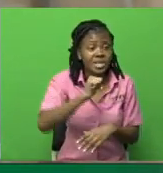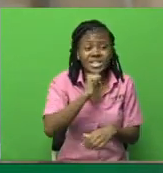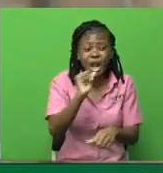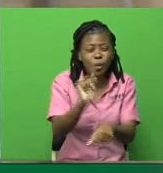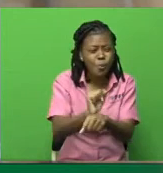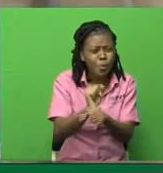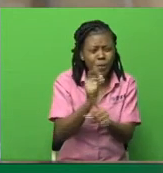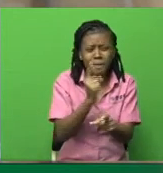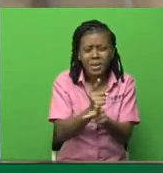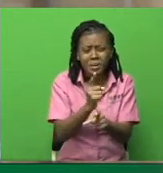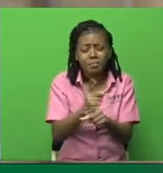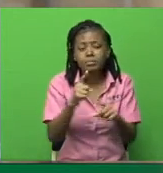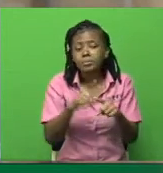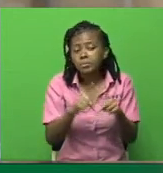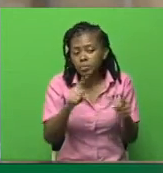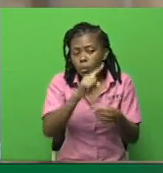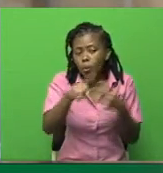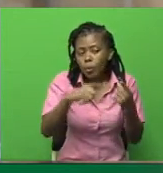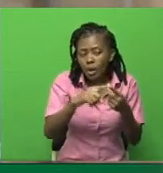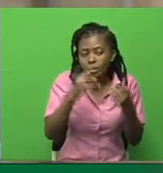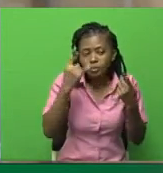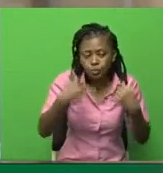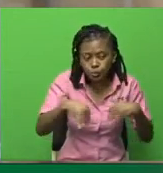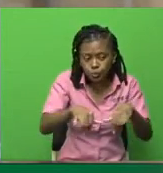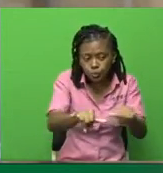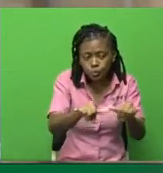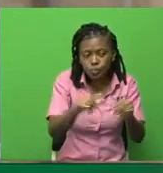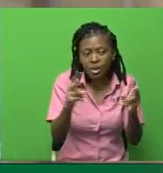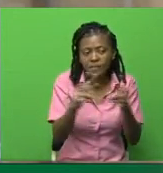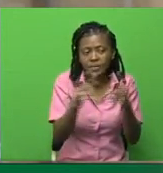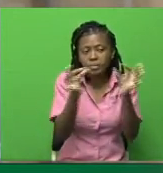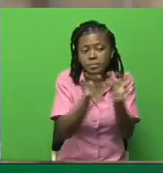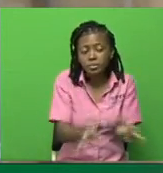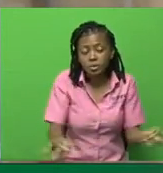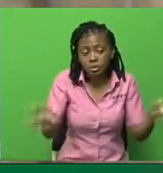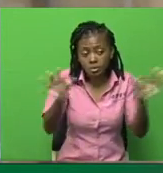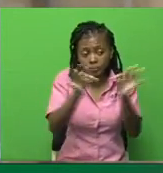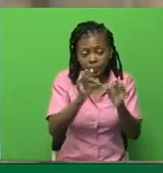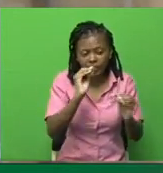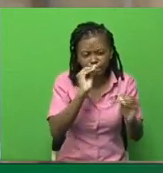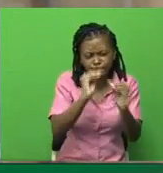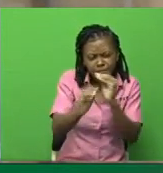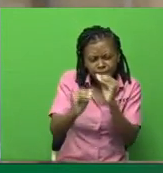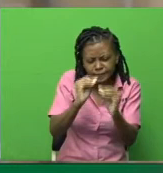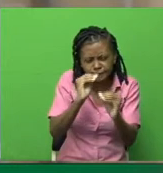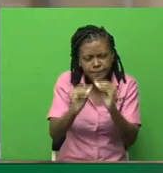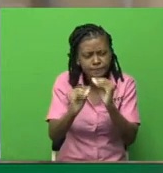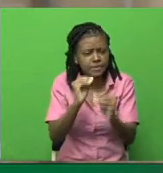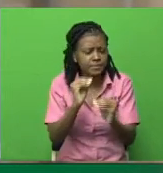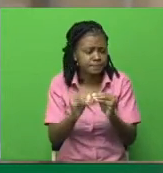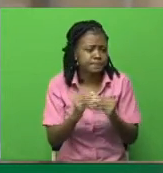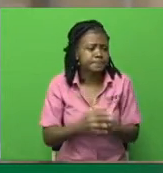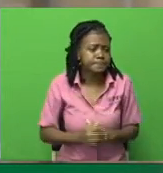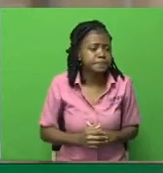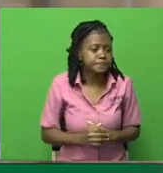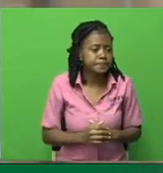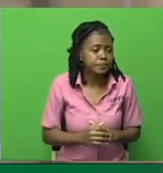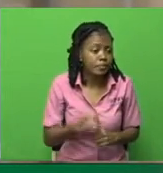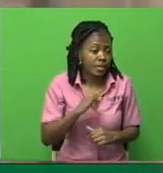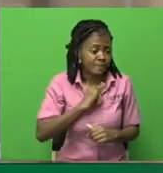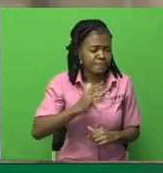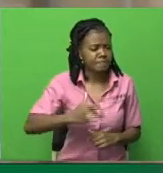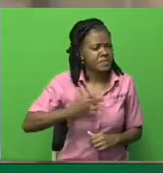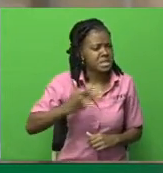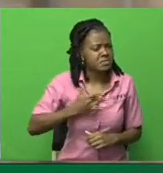as we undertake some critical intervention to rehabilitate those plans we are confident